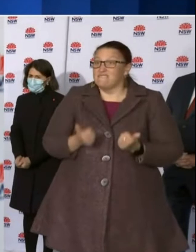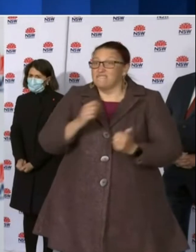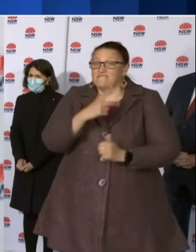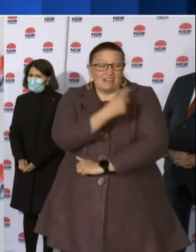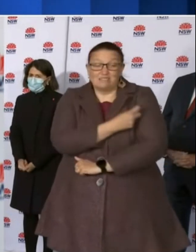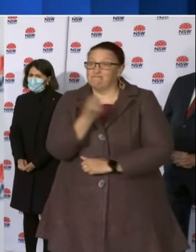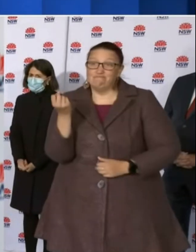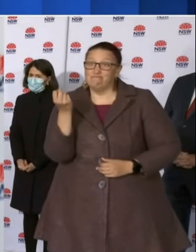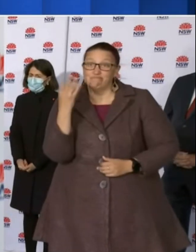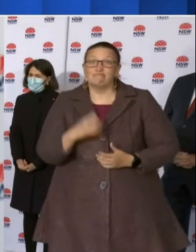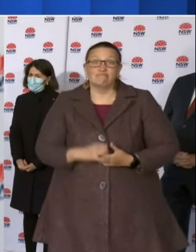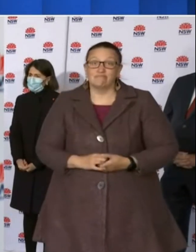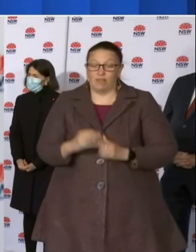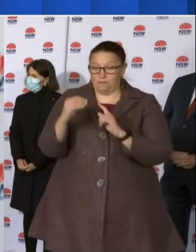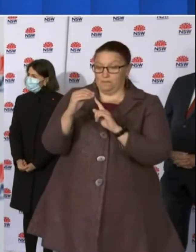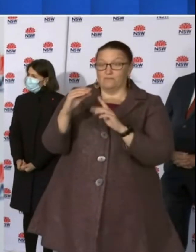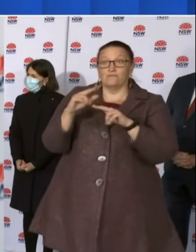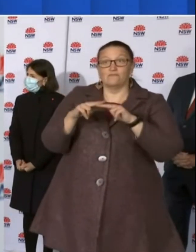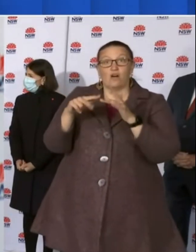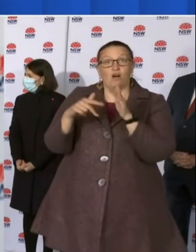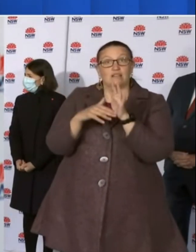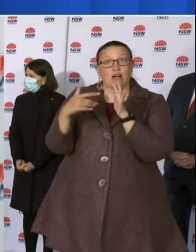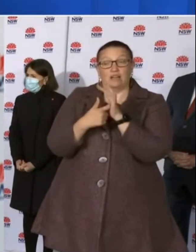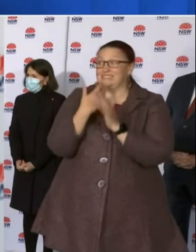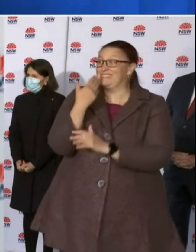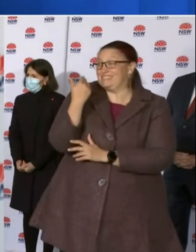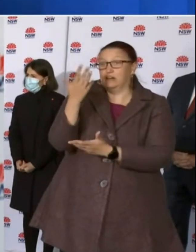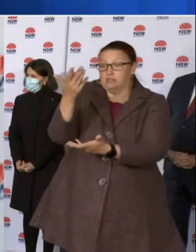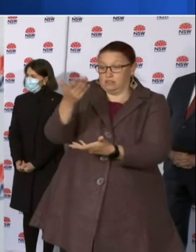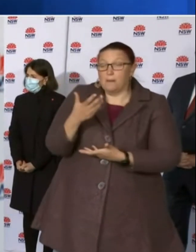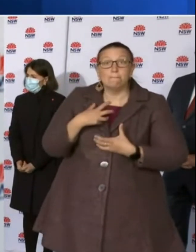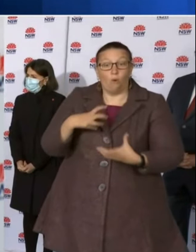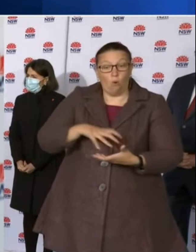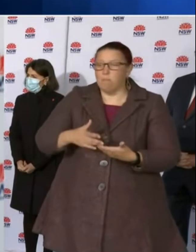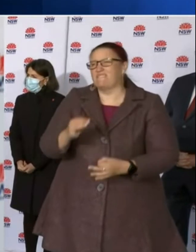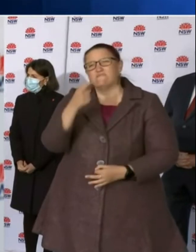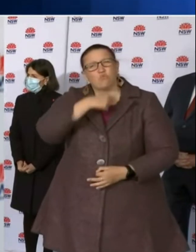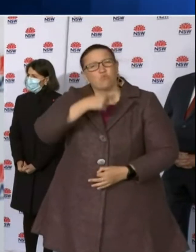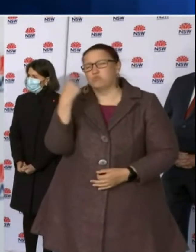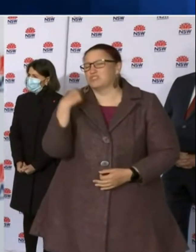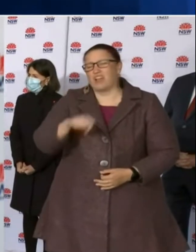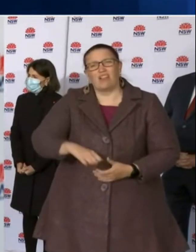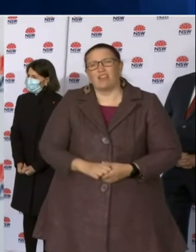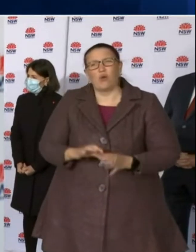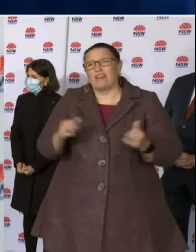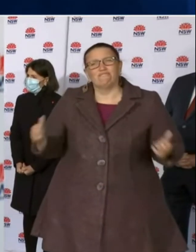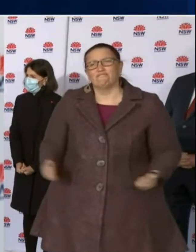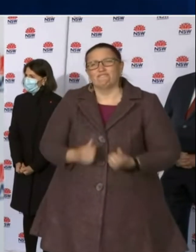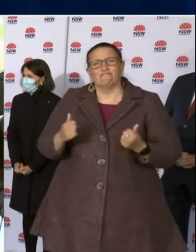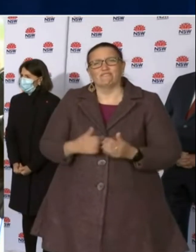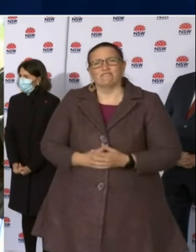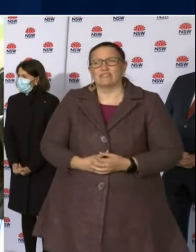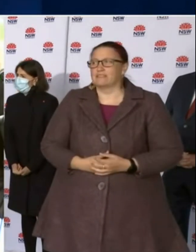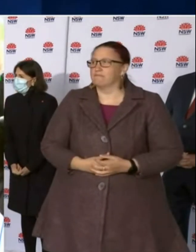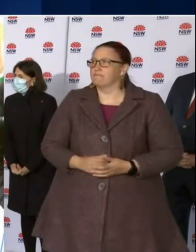of Pfizer, but it's still, supply is constrained at the current time. Sorry? Premier.